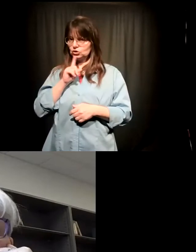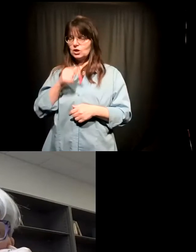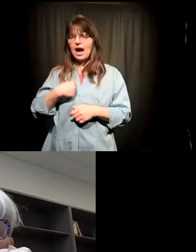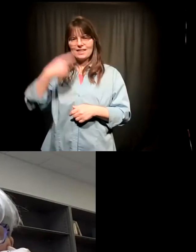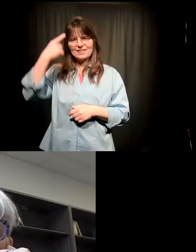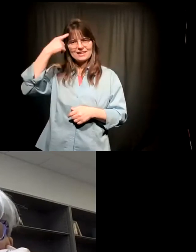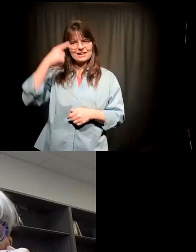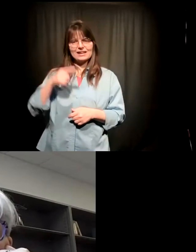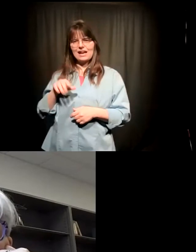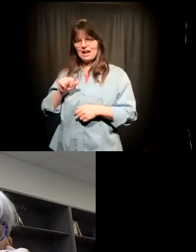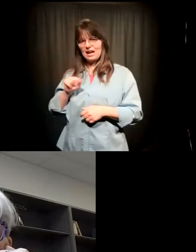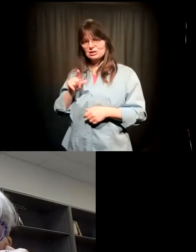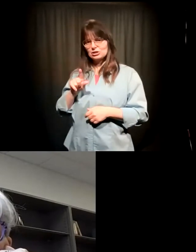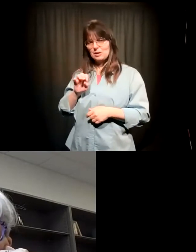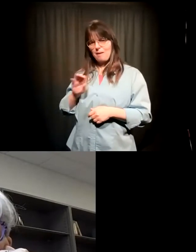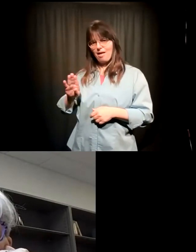are very